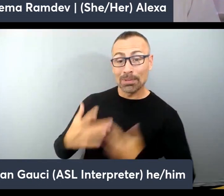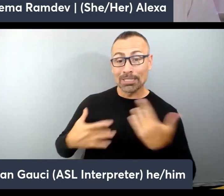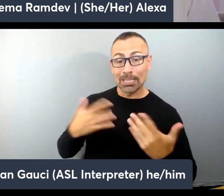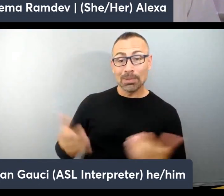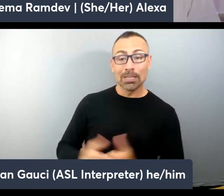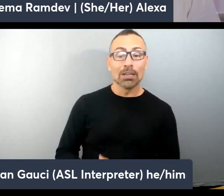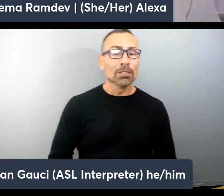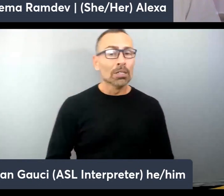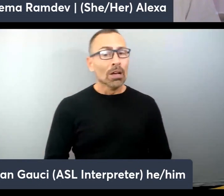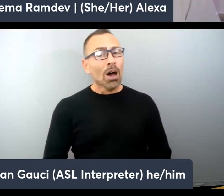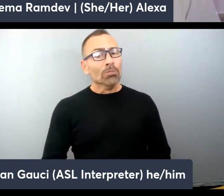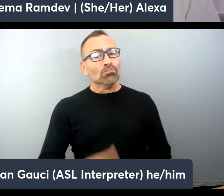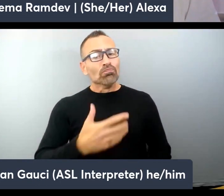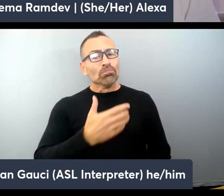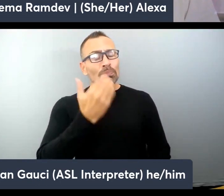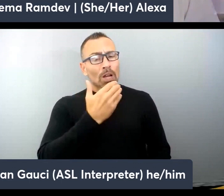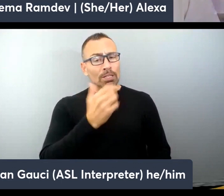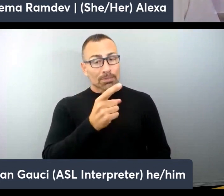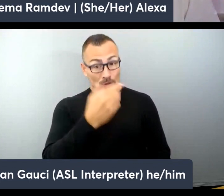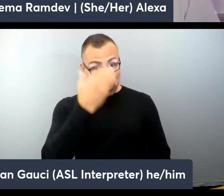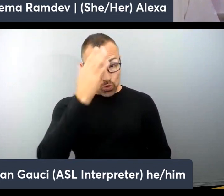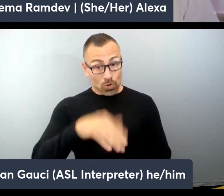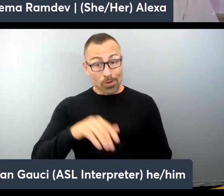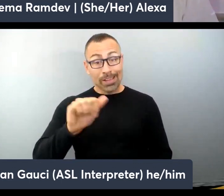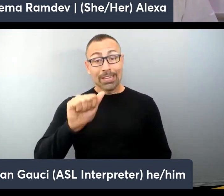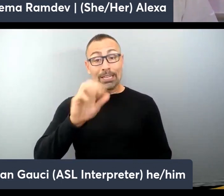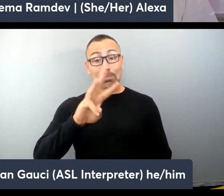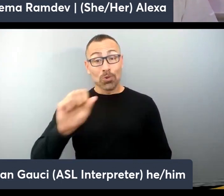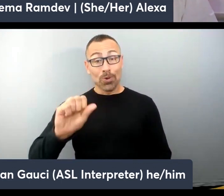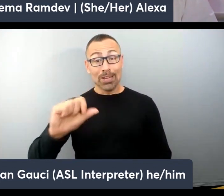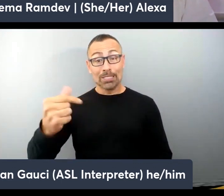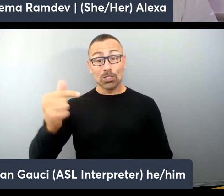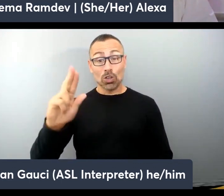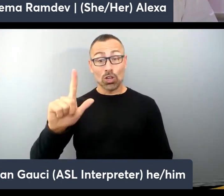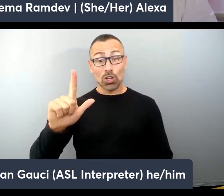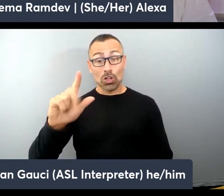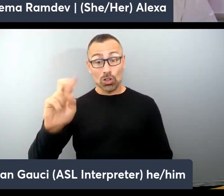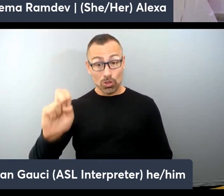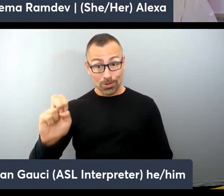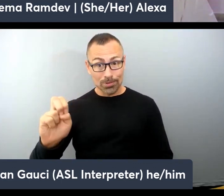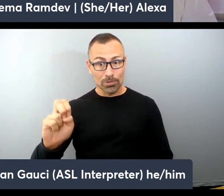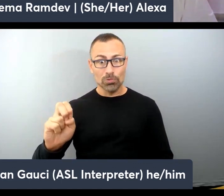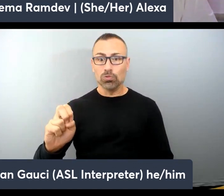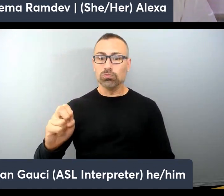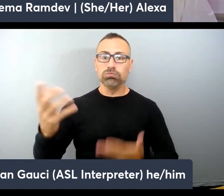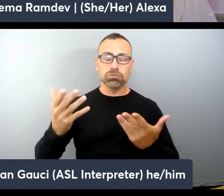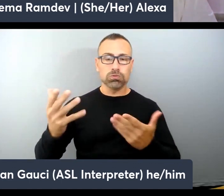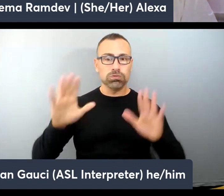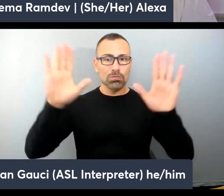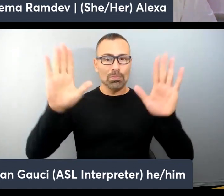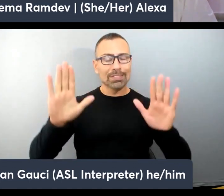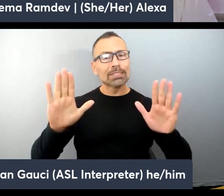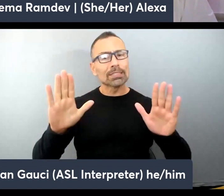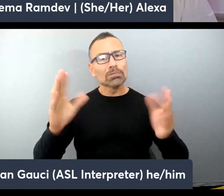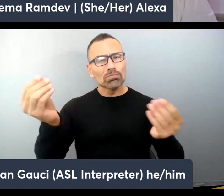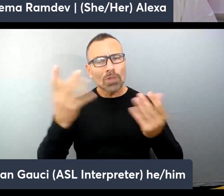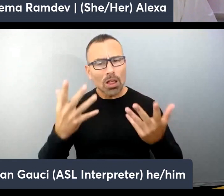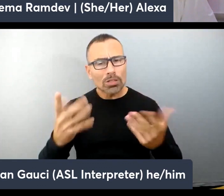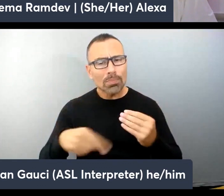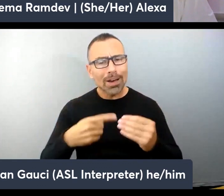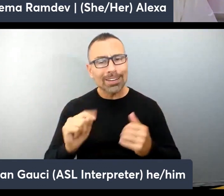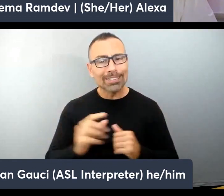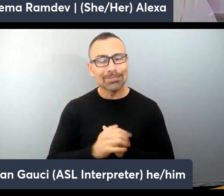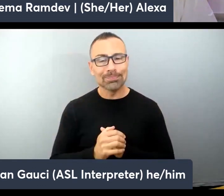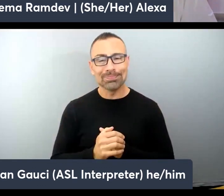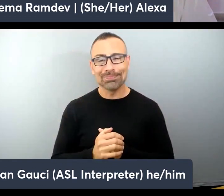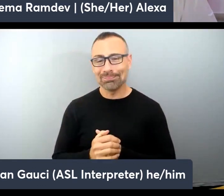Awesome. Hey, AWS Glue is an amazing service. Can you tell us more about what you're here? It's Glue streaming.